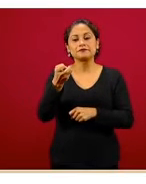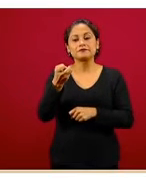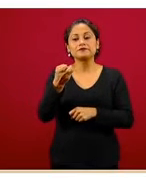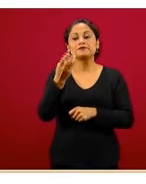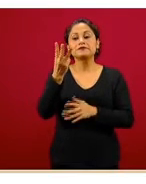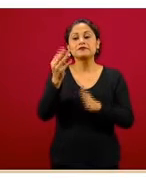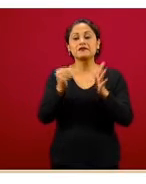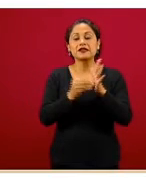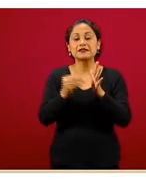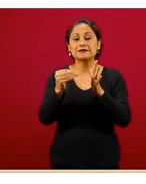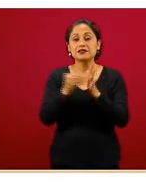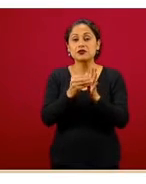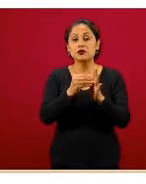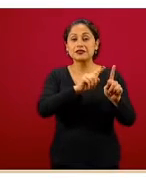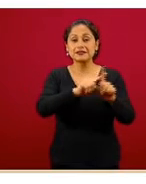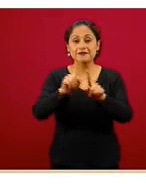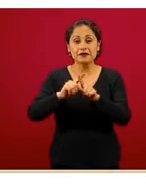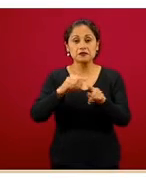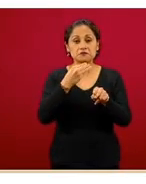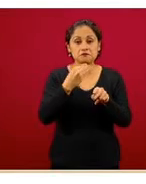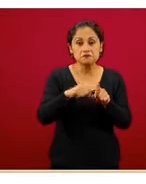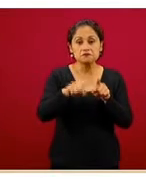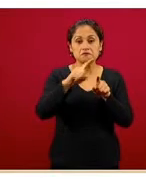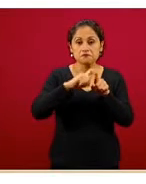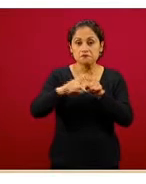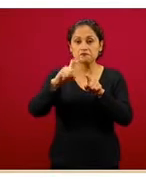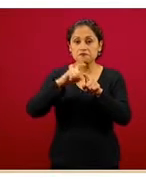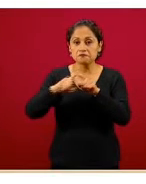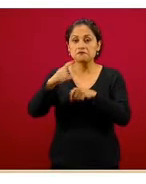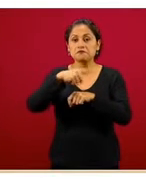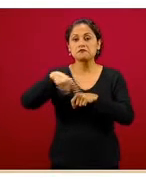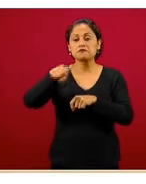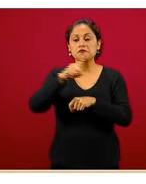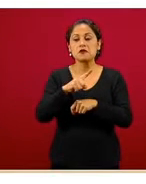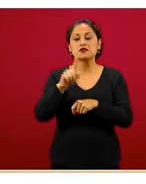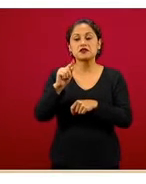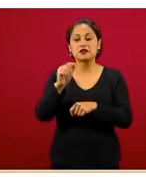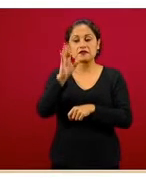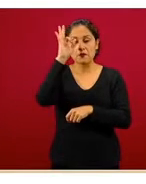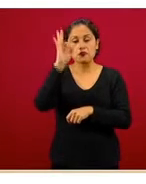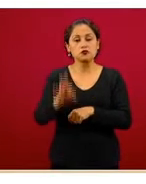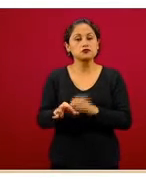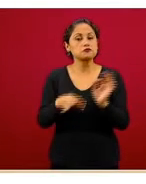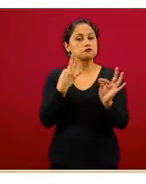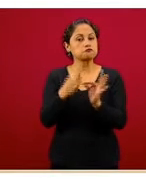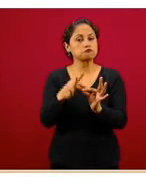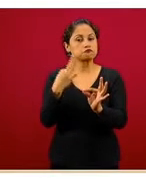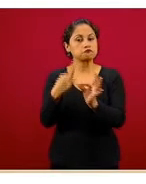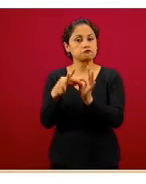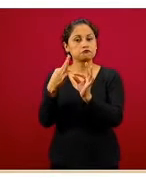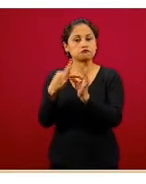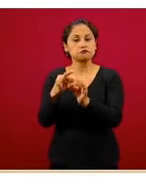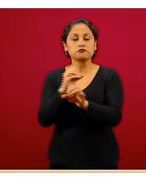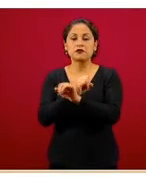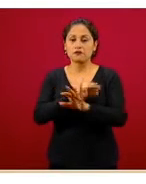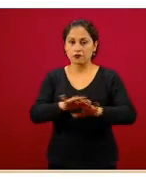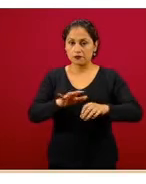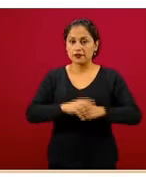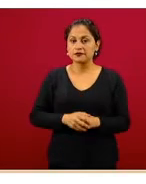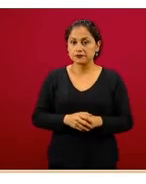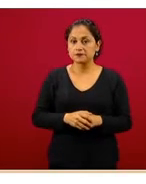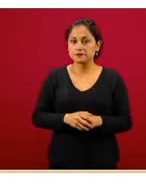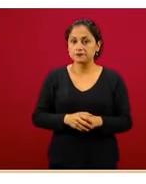still active. It has replied over 3 million messages. We continue to have a